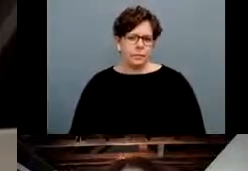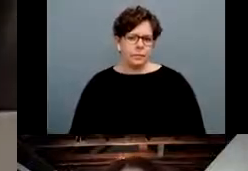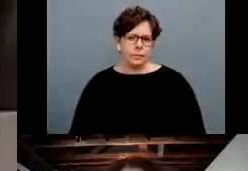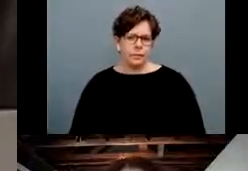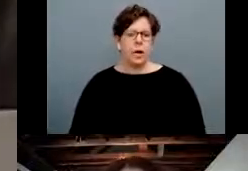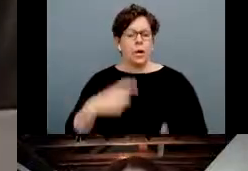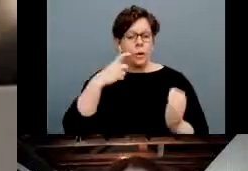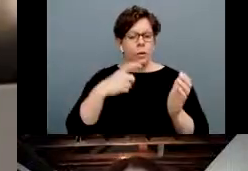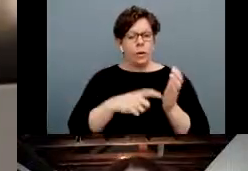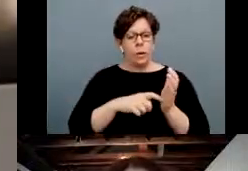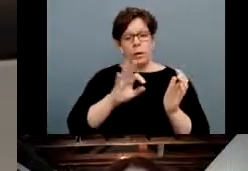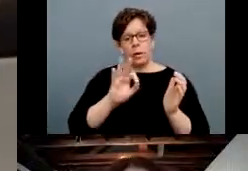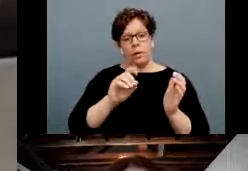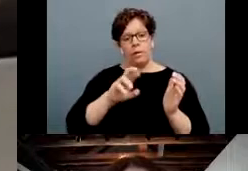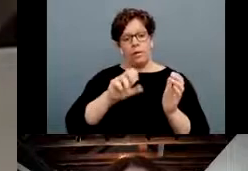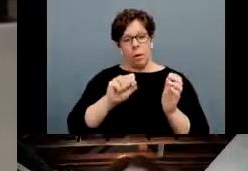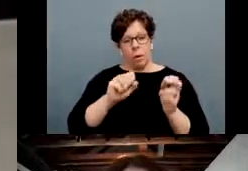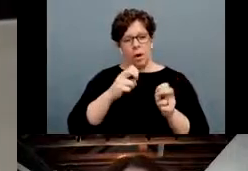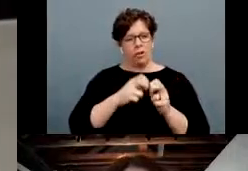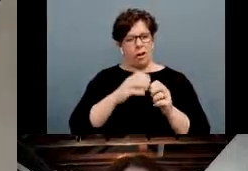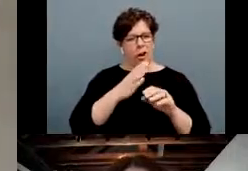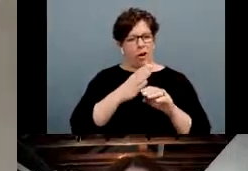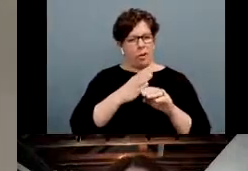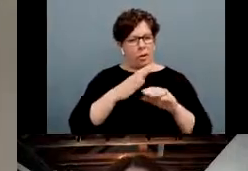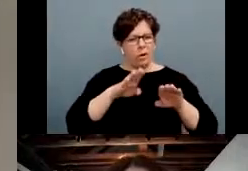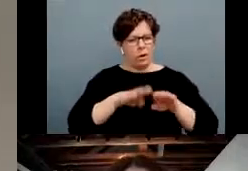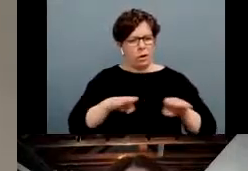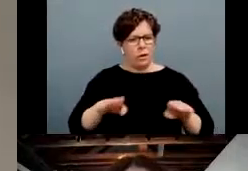floors and the ceiling rafters.